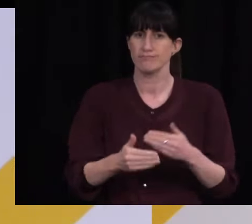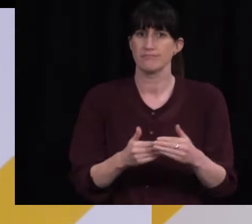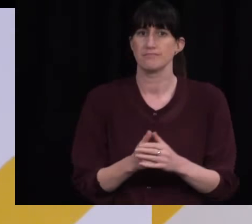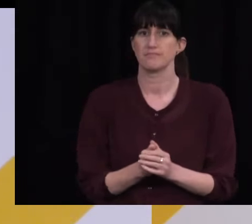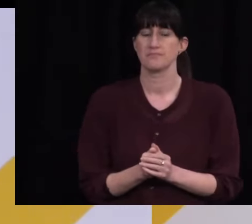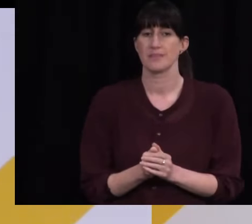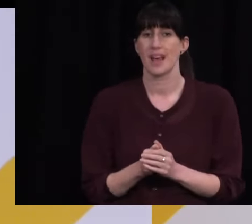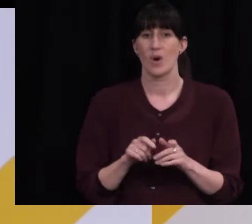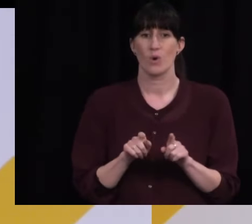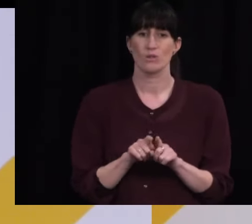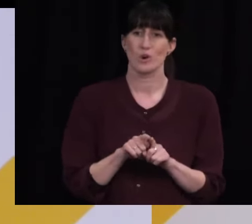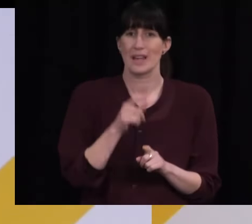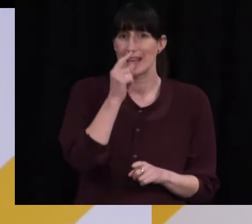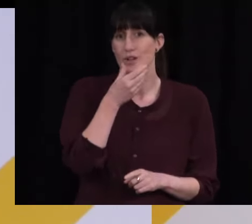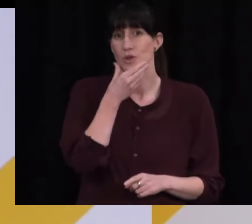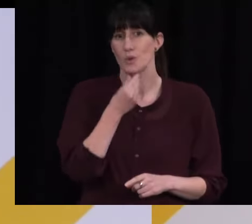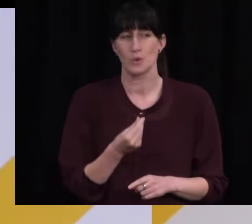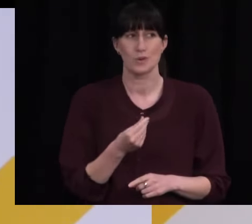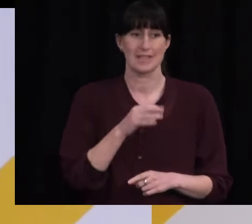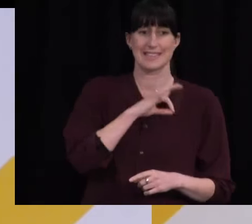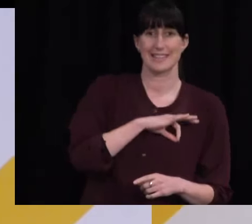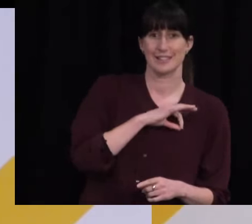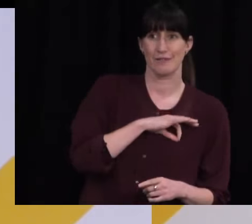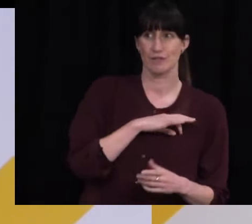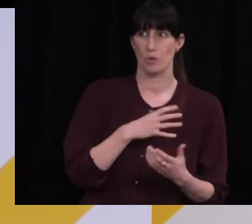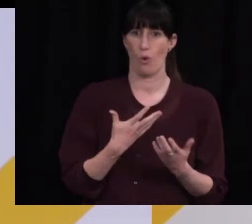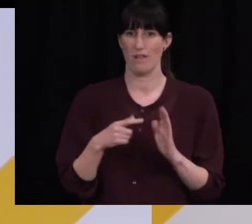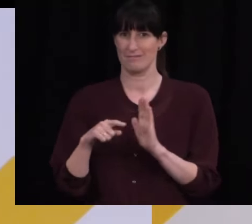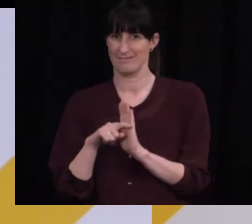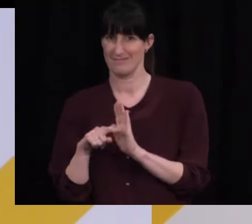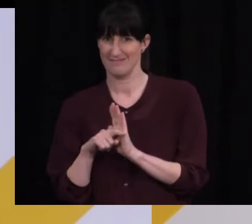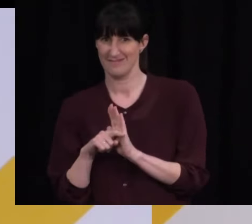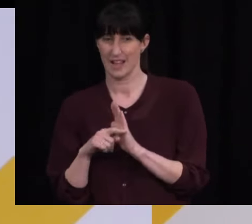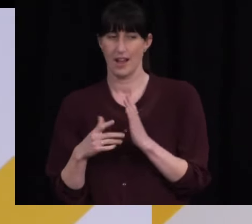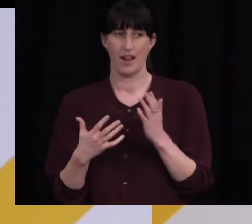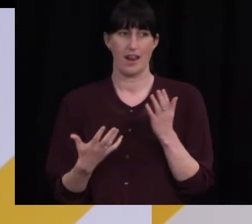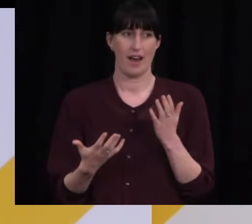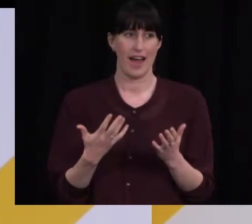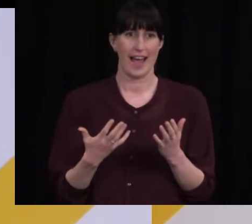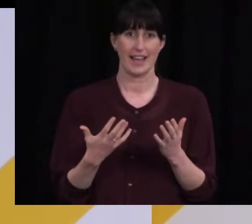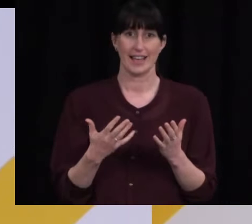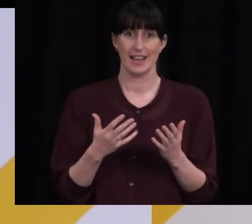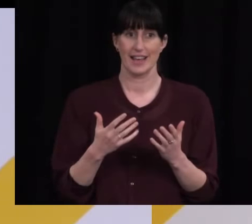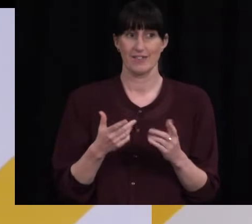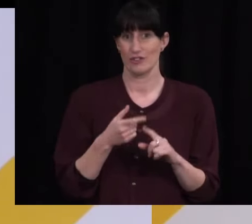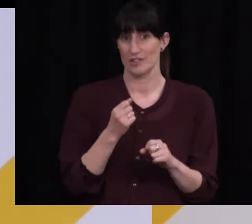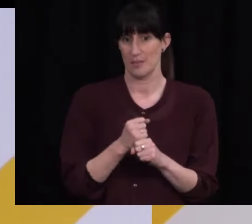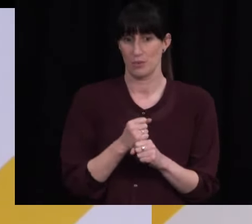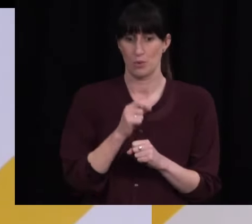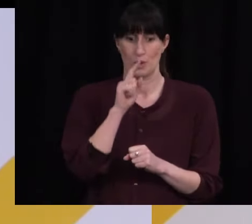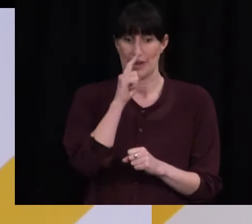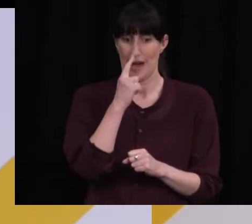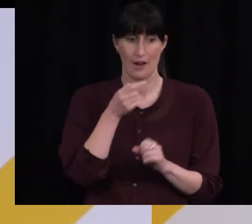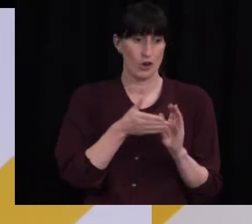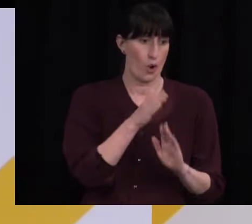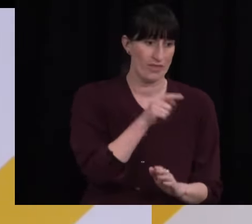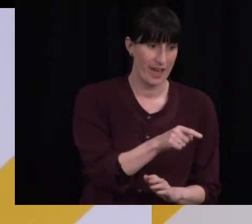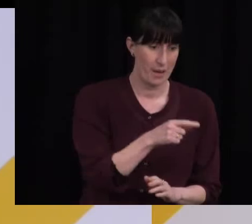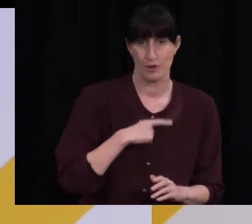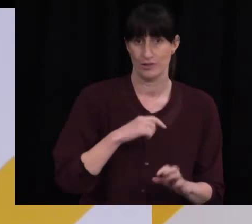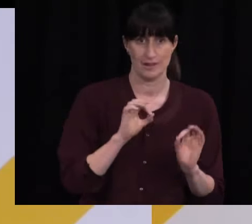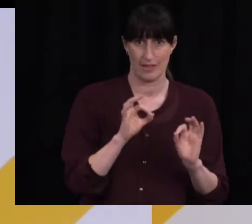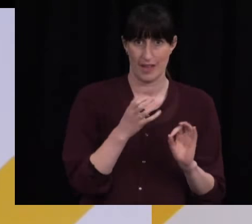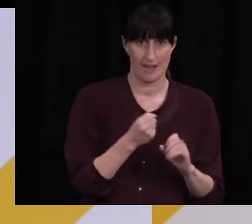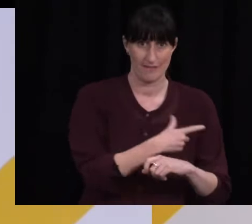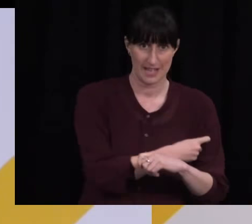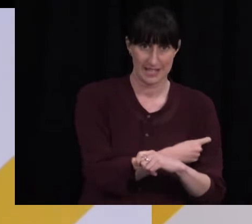or disincentives that we can use via, access to different parts of life. And there are some areas where it